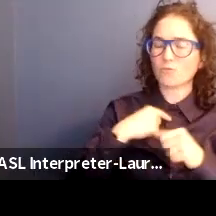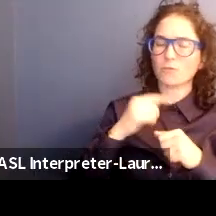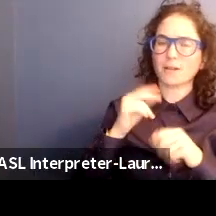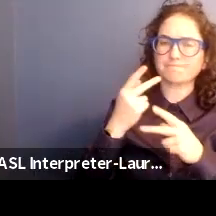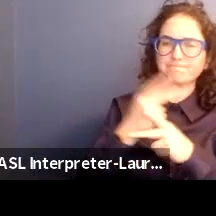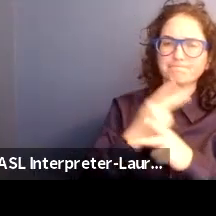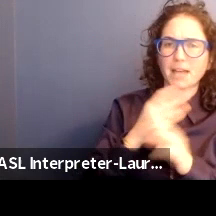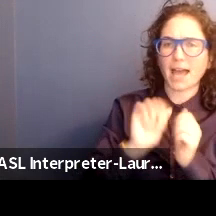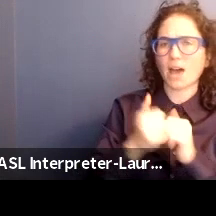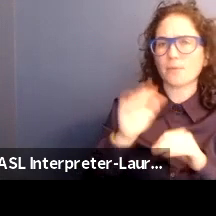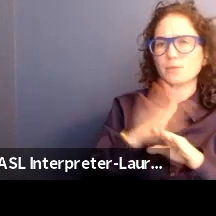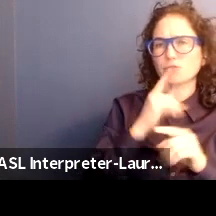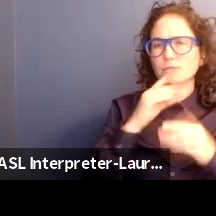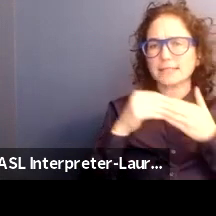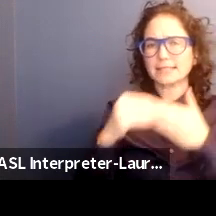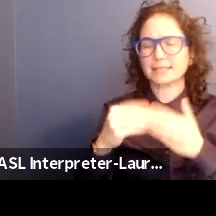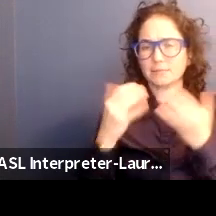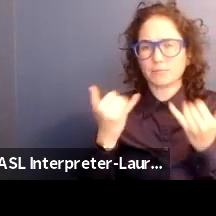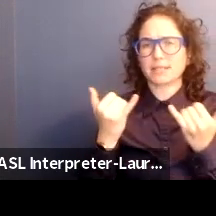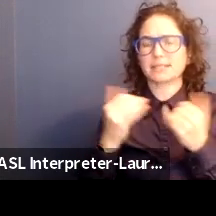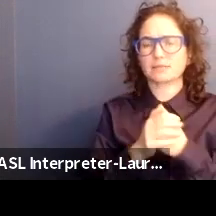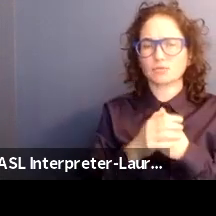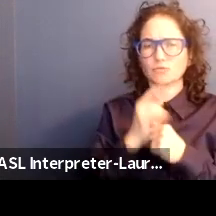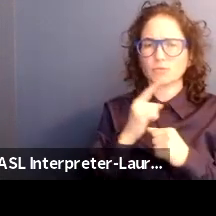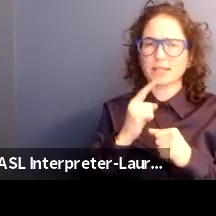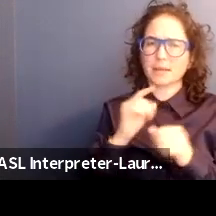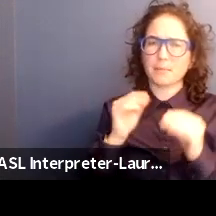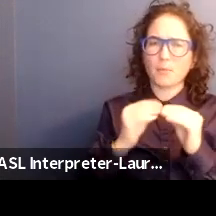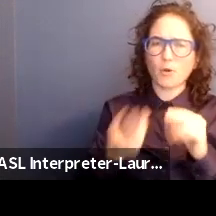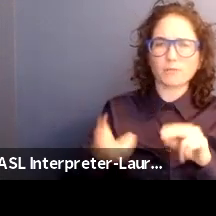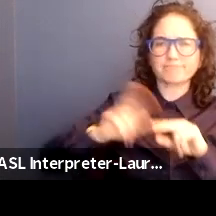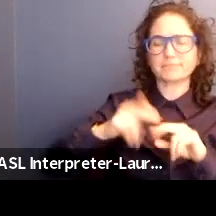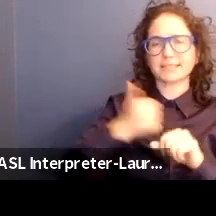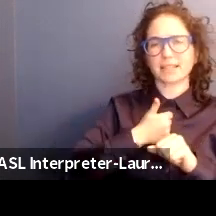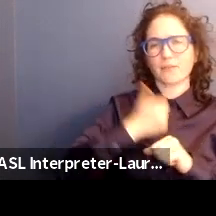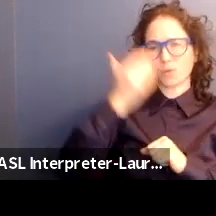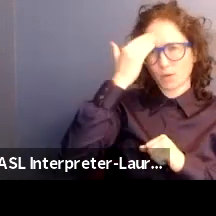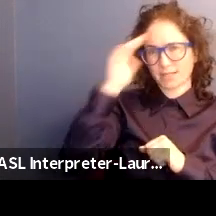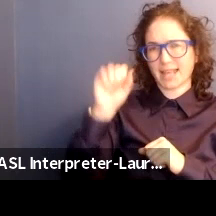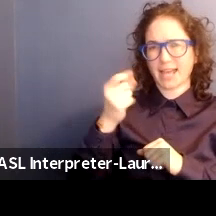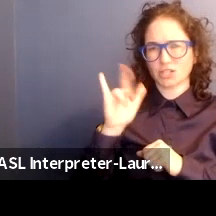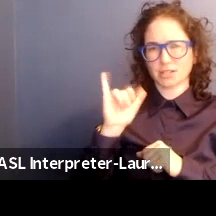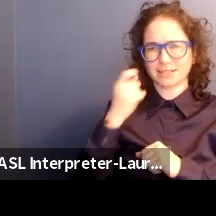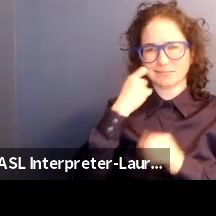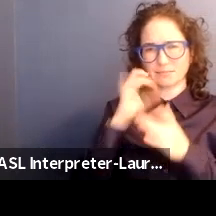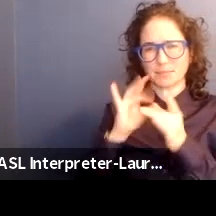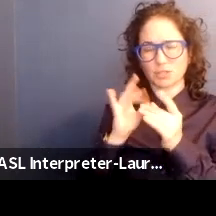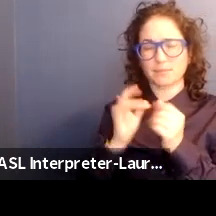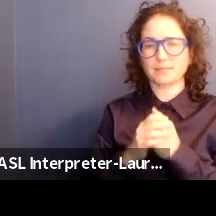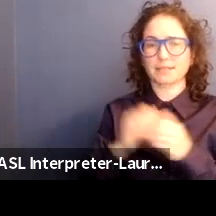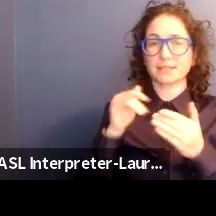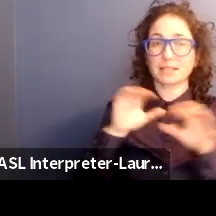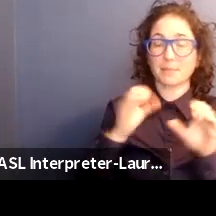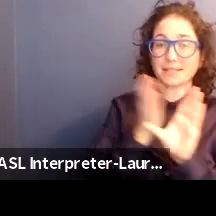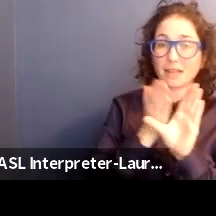into this present and greater self-awareness that Ashley just spoke about. In a study done by psychologists and